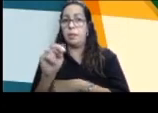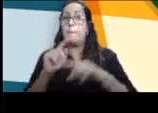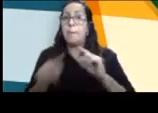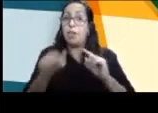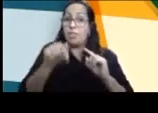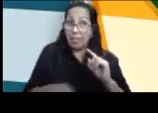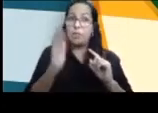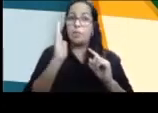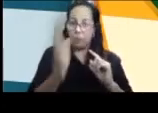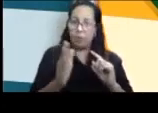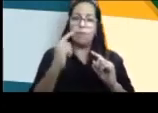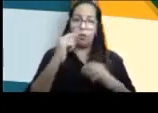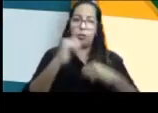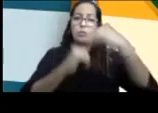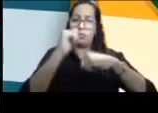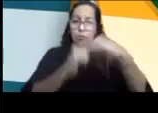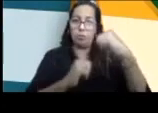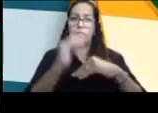will be a construction contract.